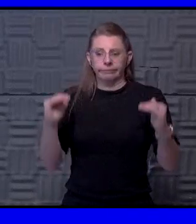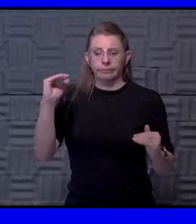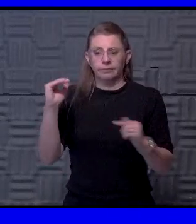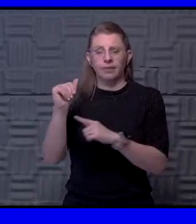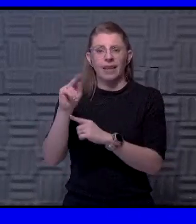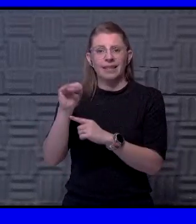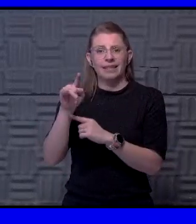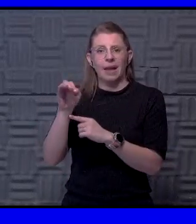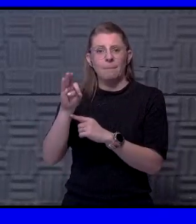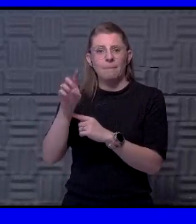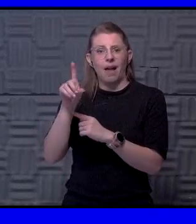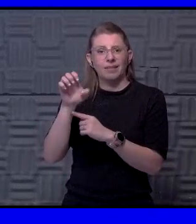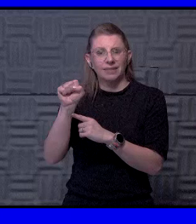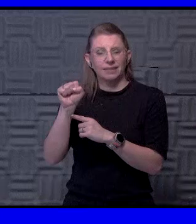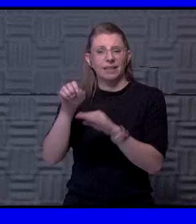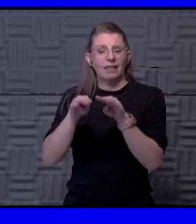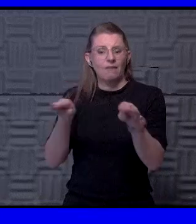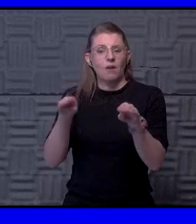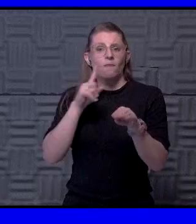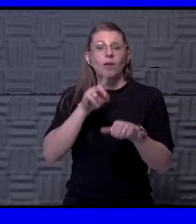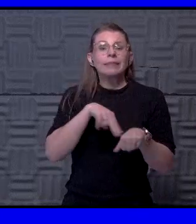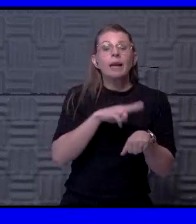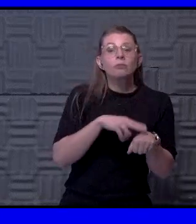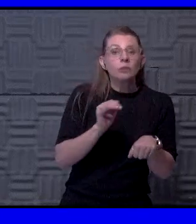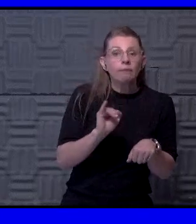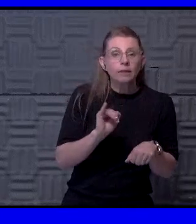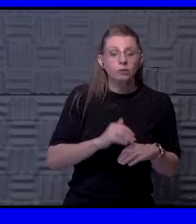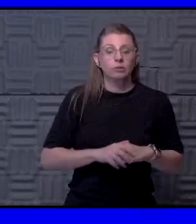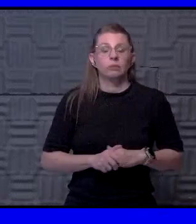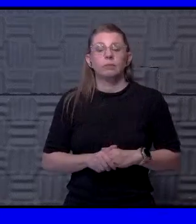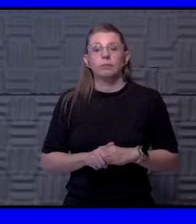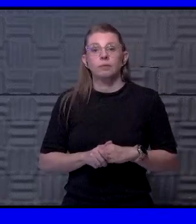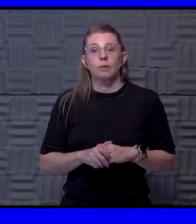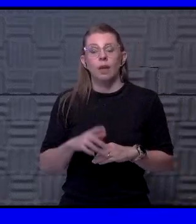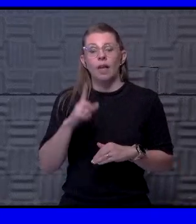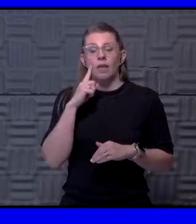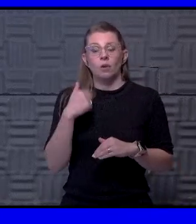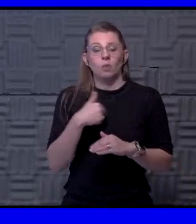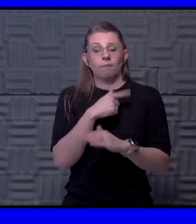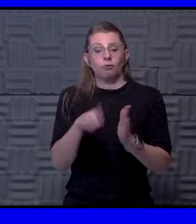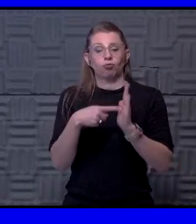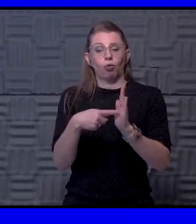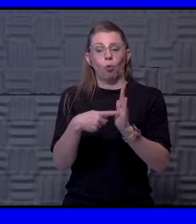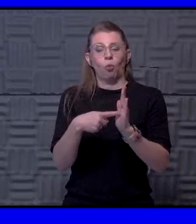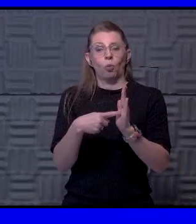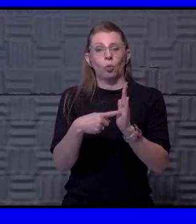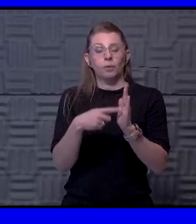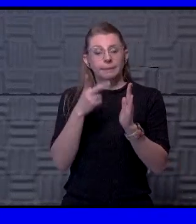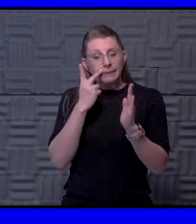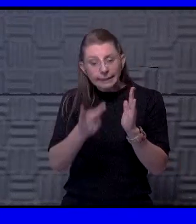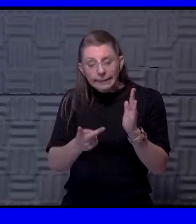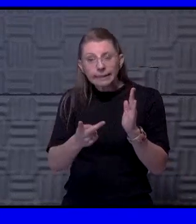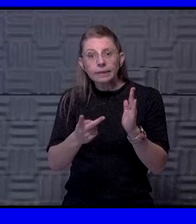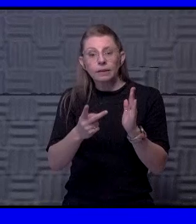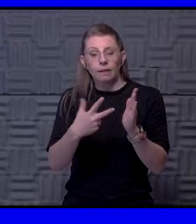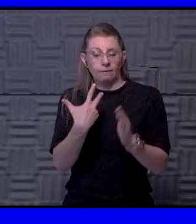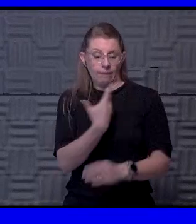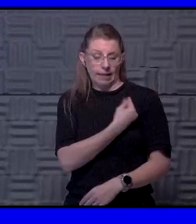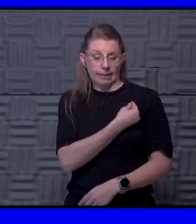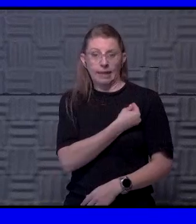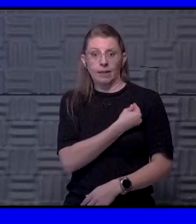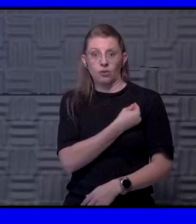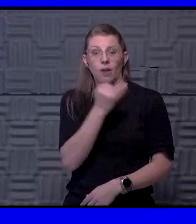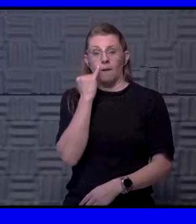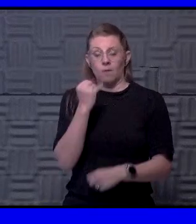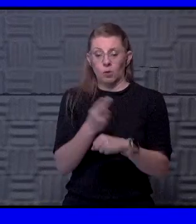more than 6 months. But that's for natural infection. And I think we have shown and we have seen that vaccination, if